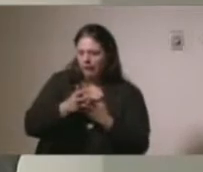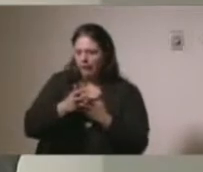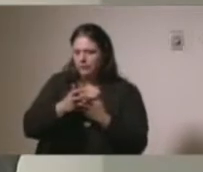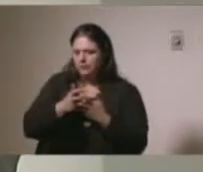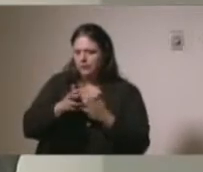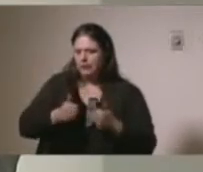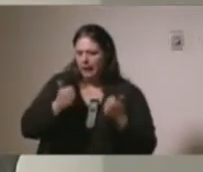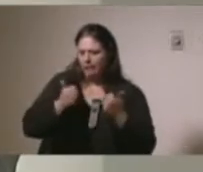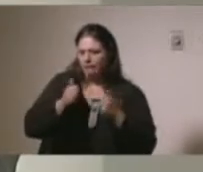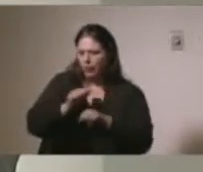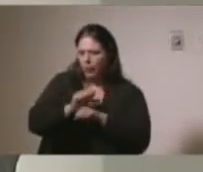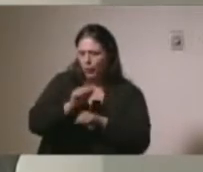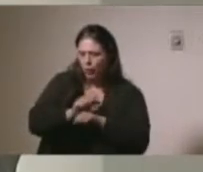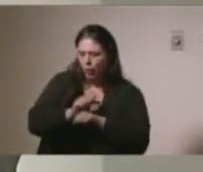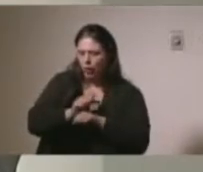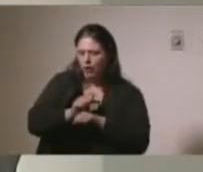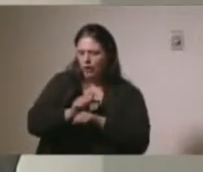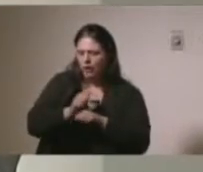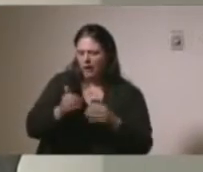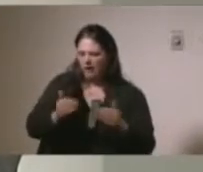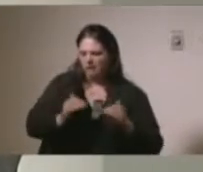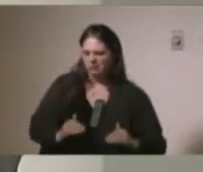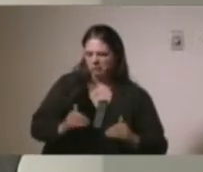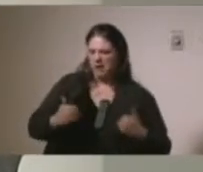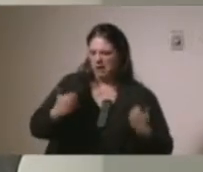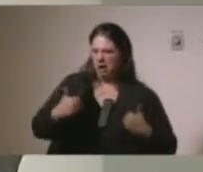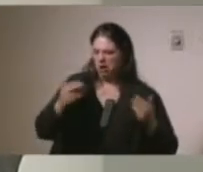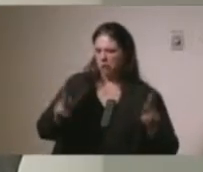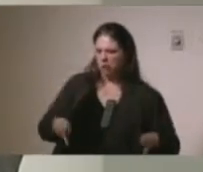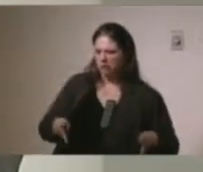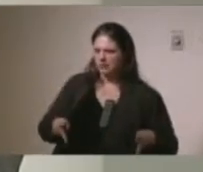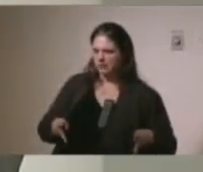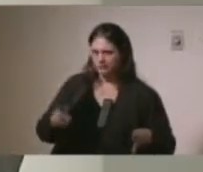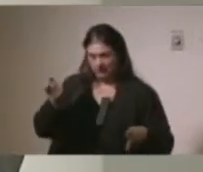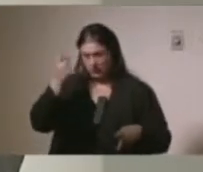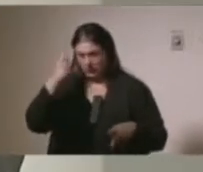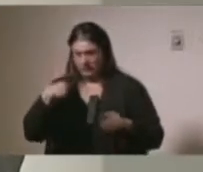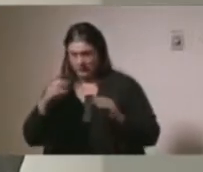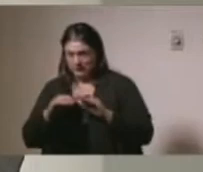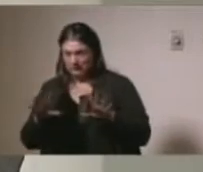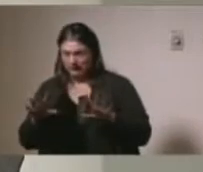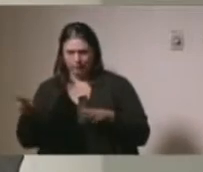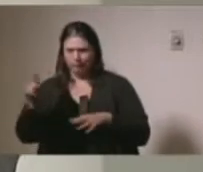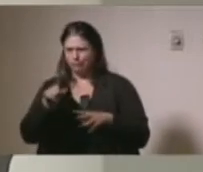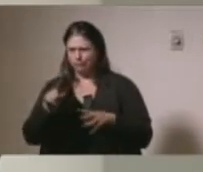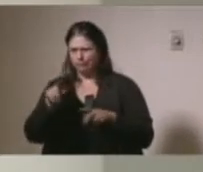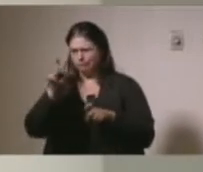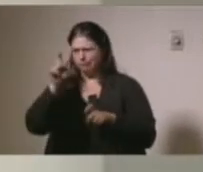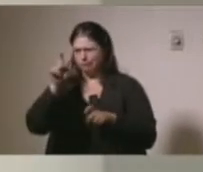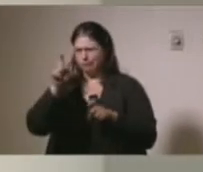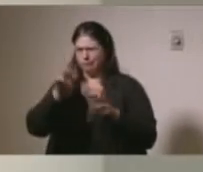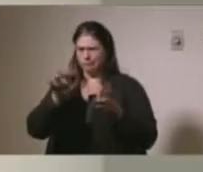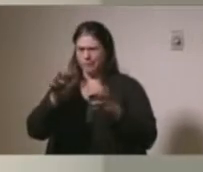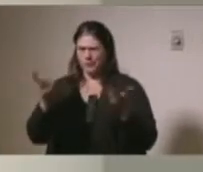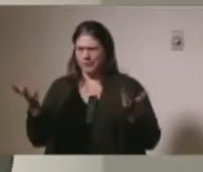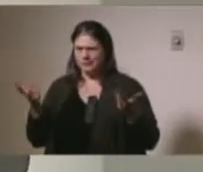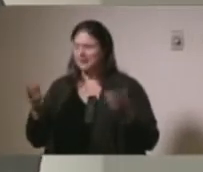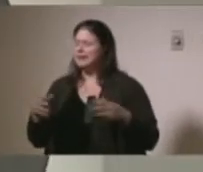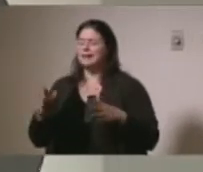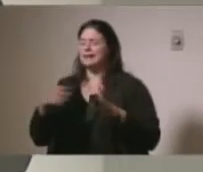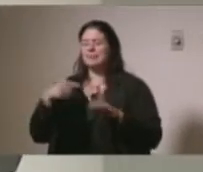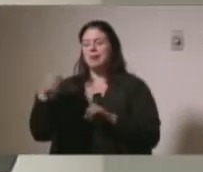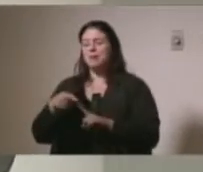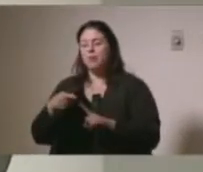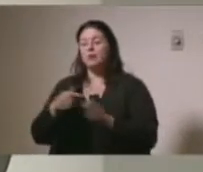that? Probably not. I might have to say it again. What I'm saying is, New Zealand